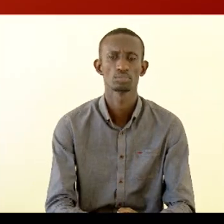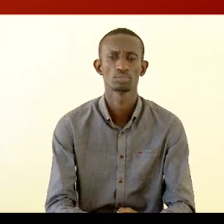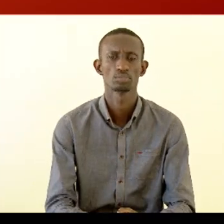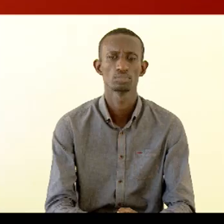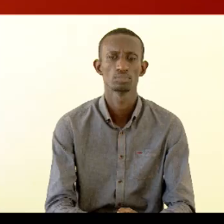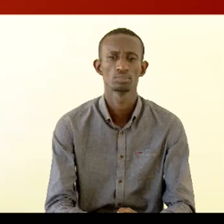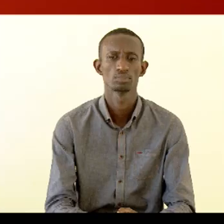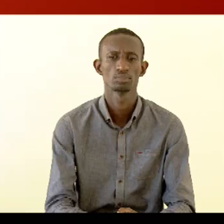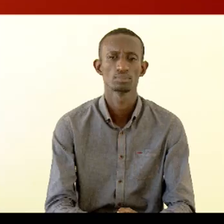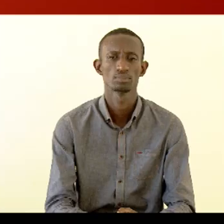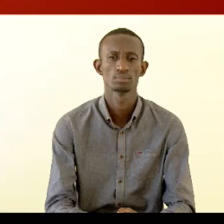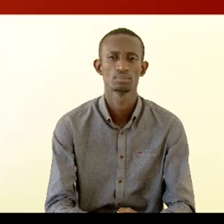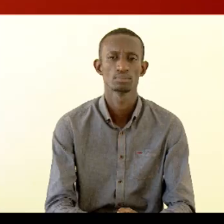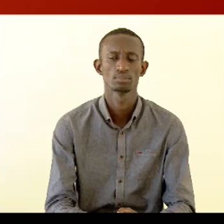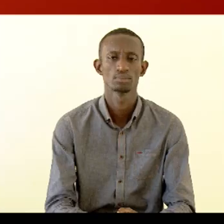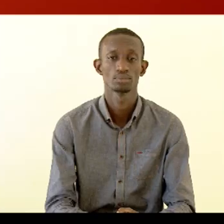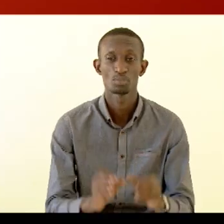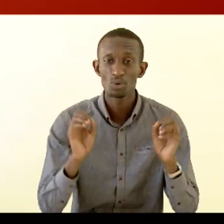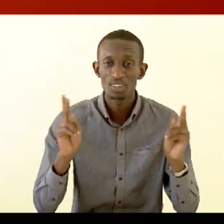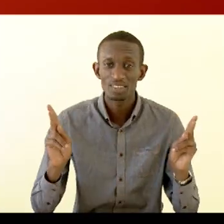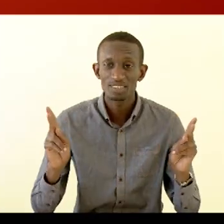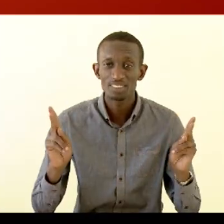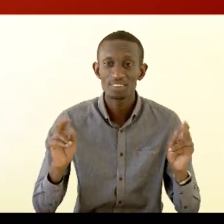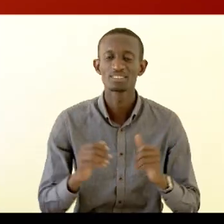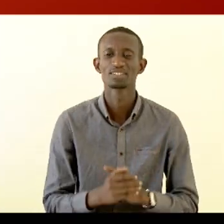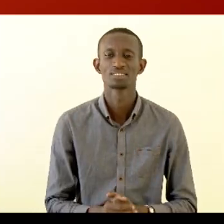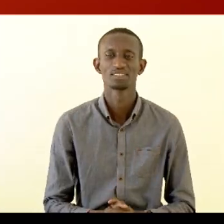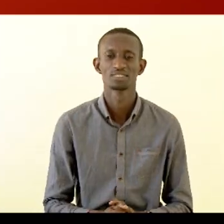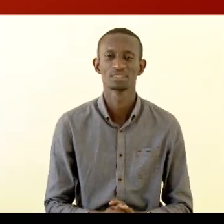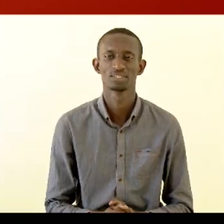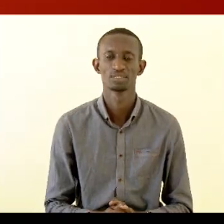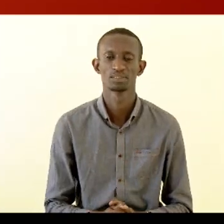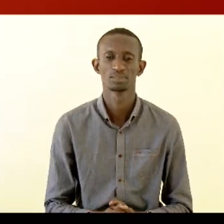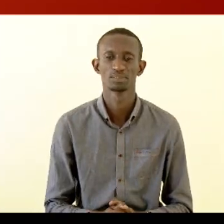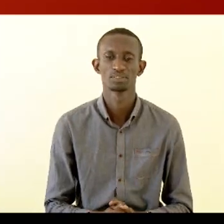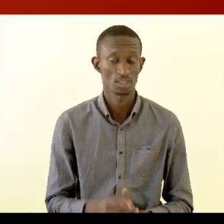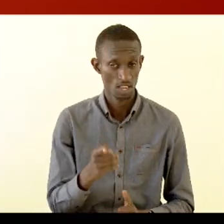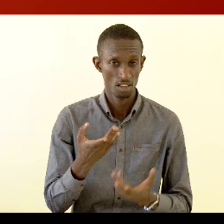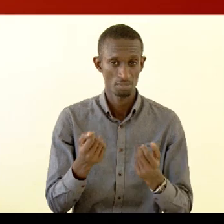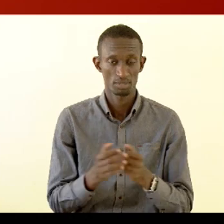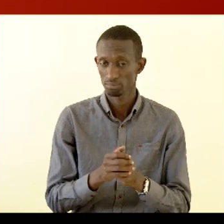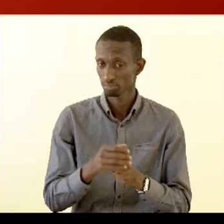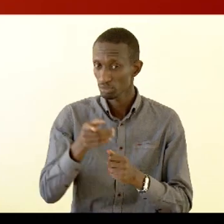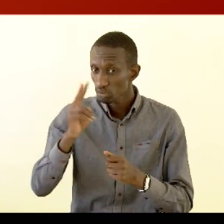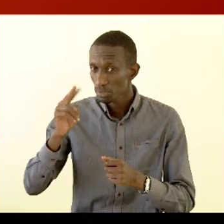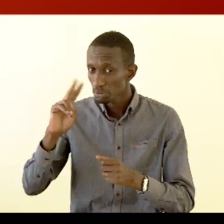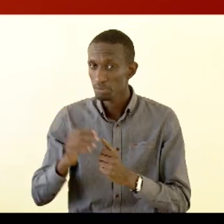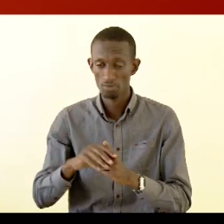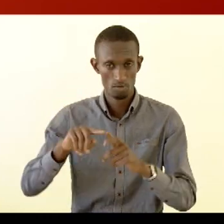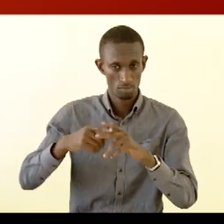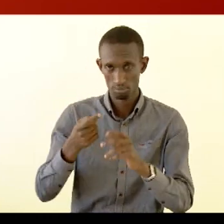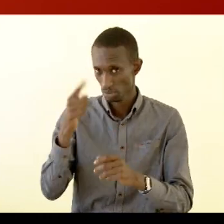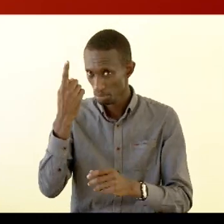Okay, so let us have the answer for the first